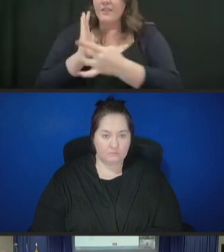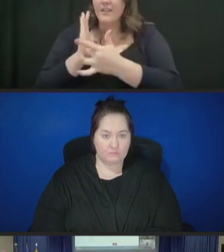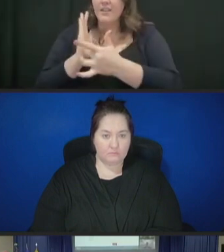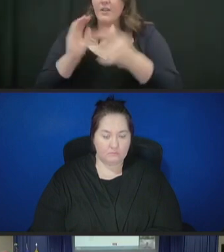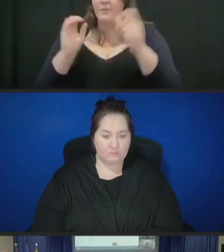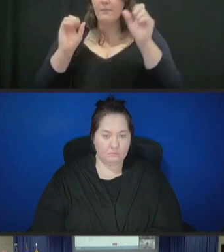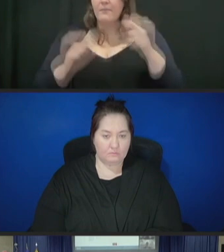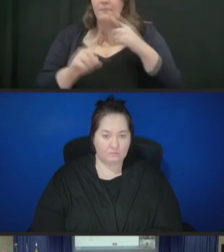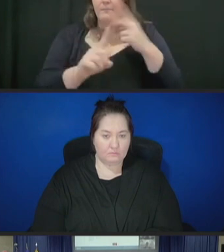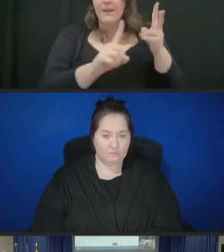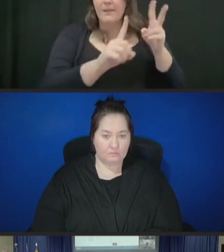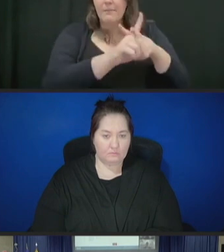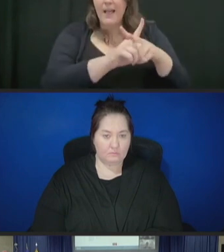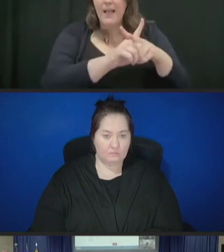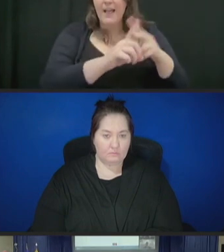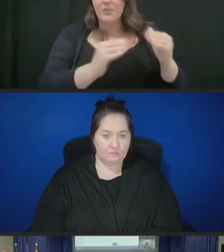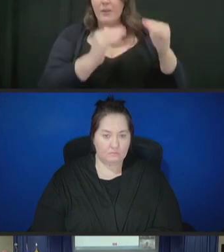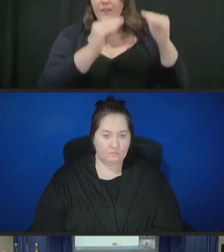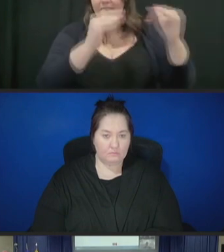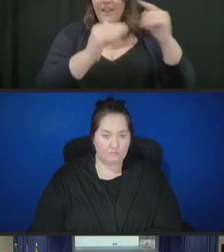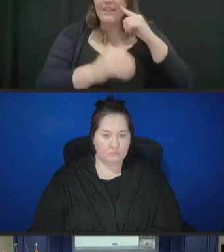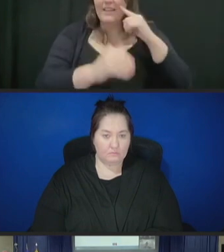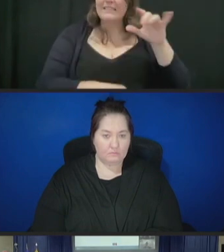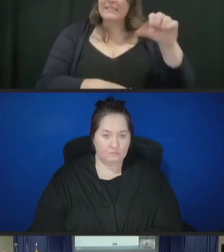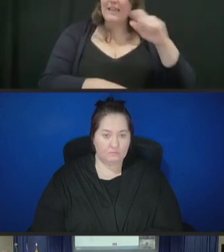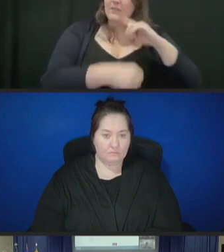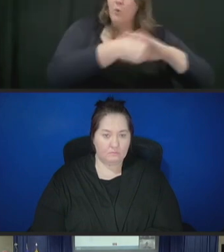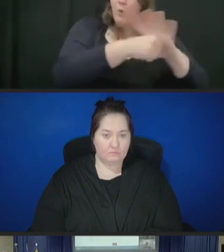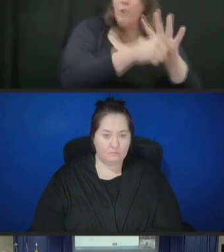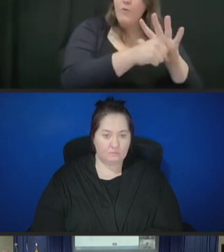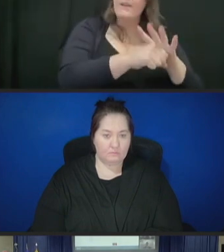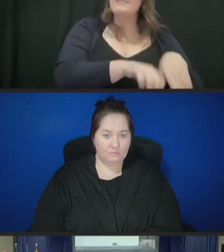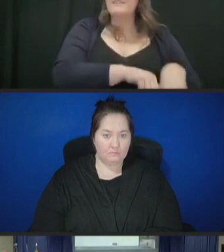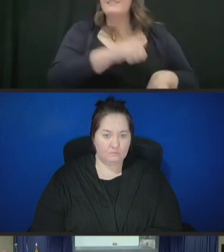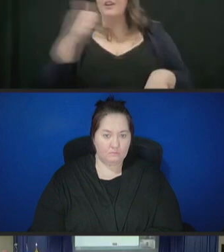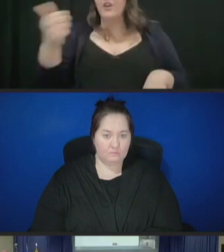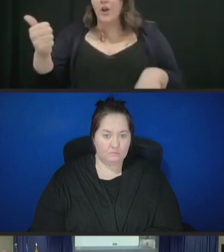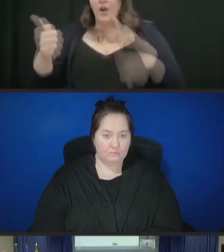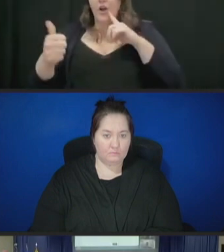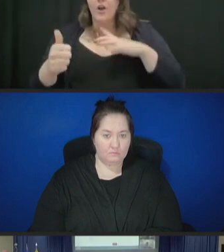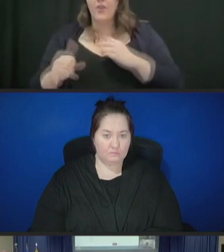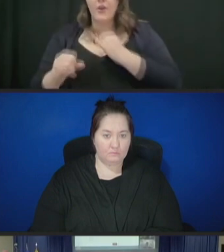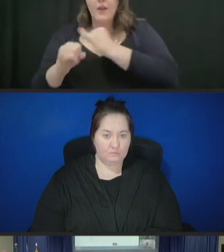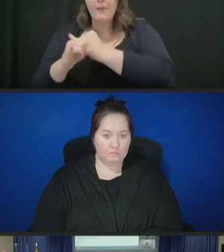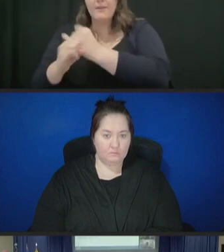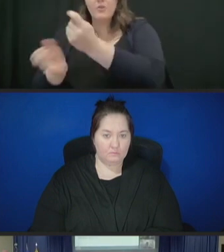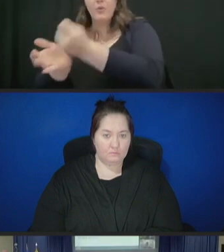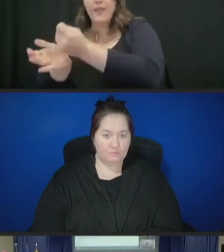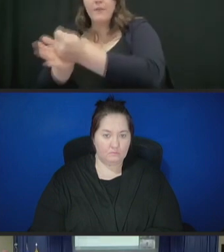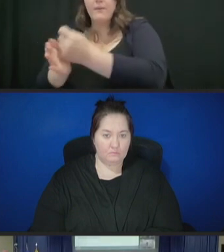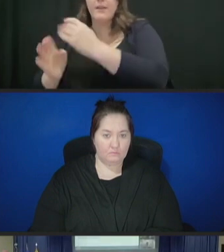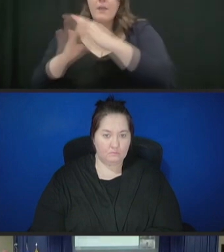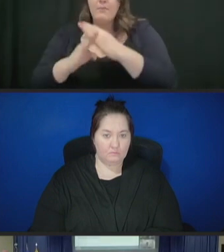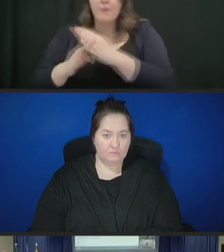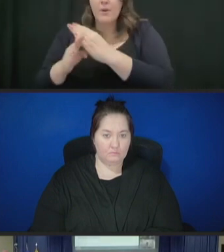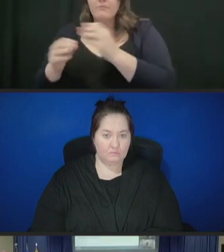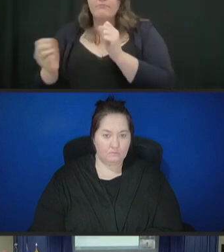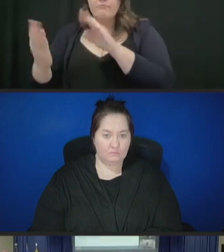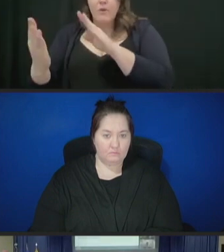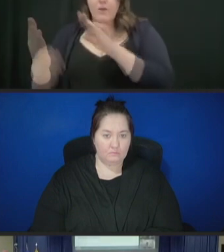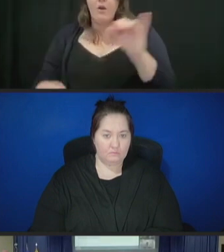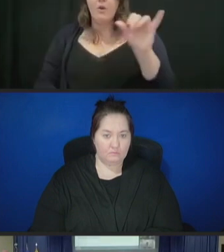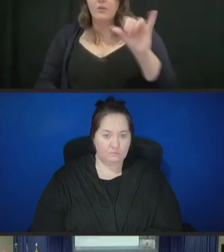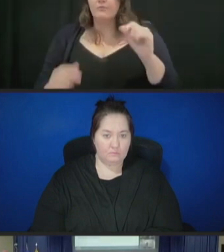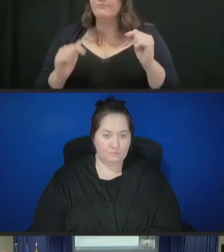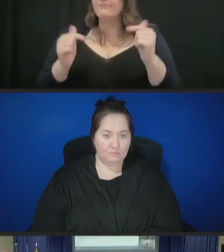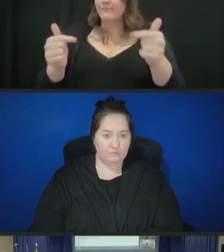advance not only COVID vaccines, but as I mentioned, other immunotherapeutic and prevention modalities. So we